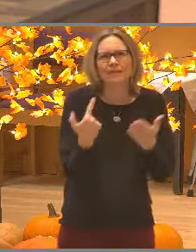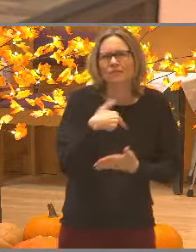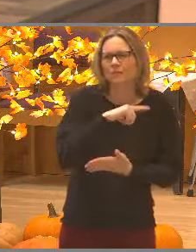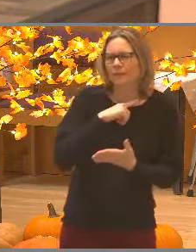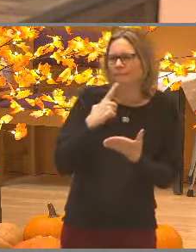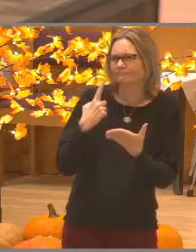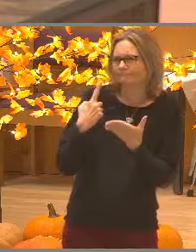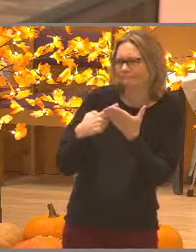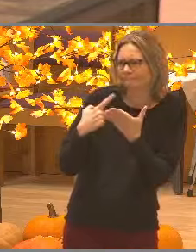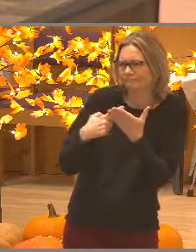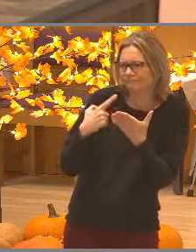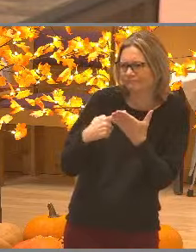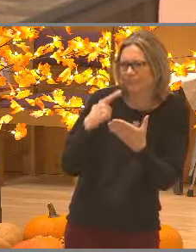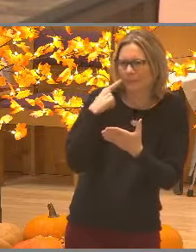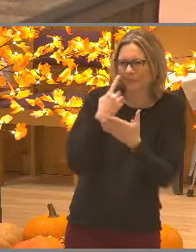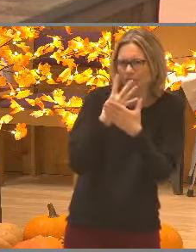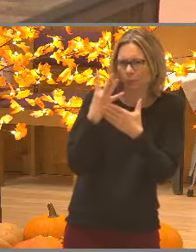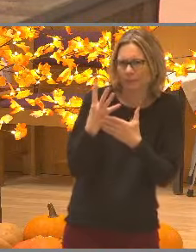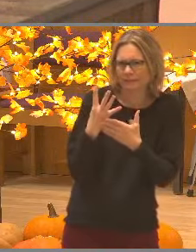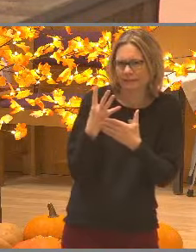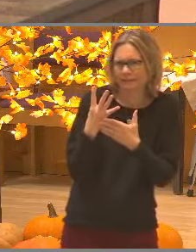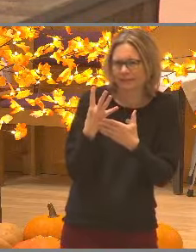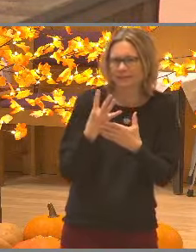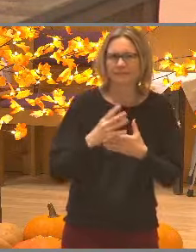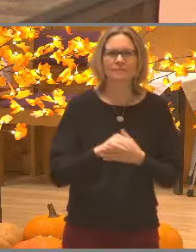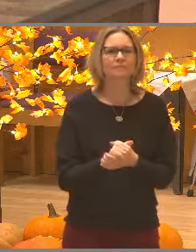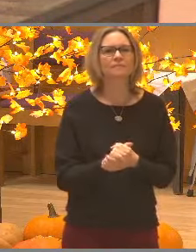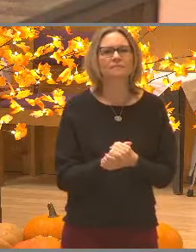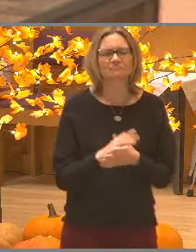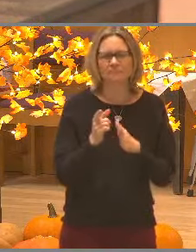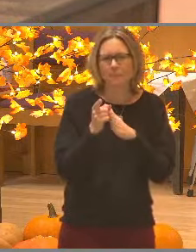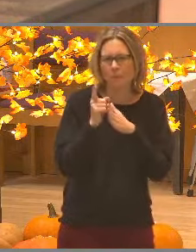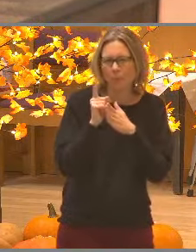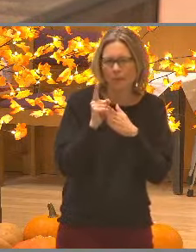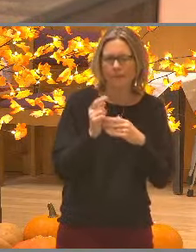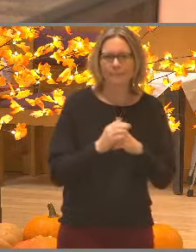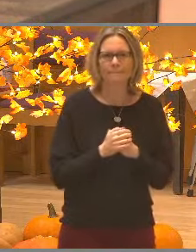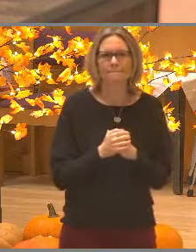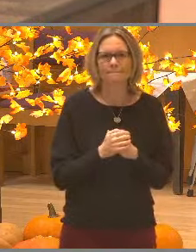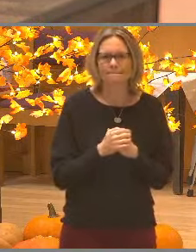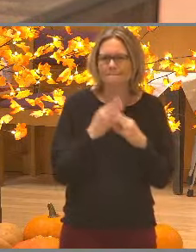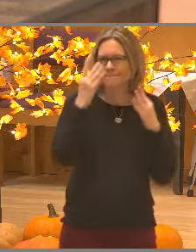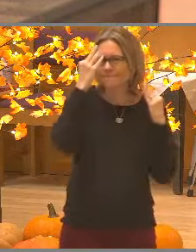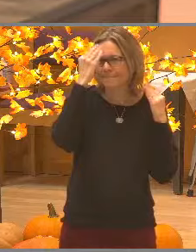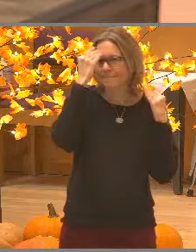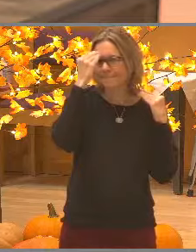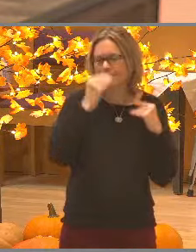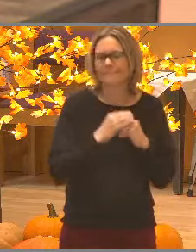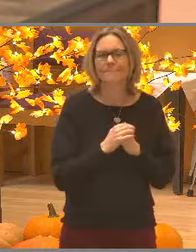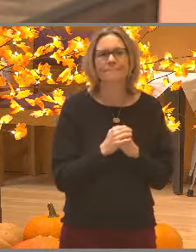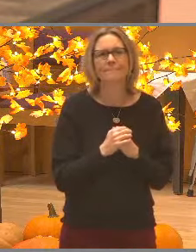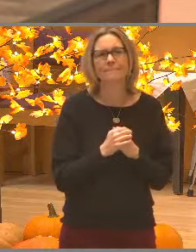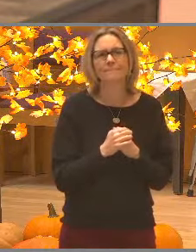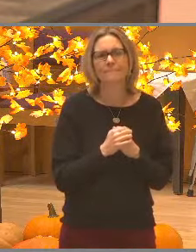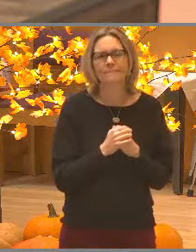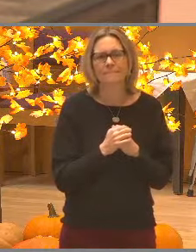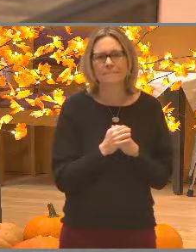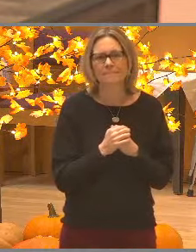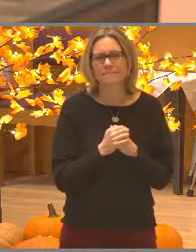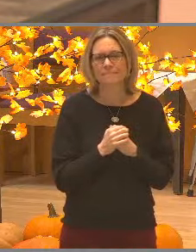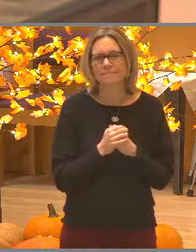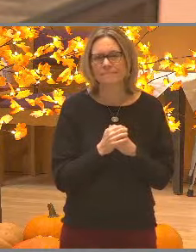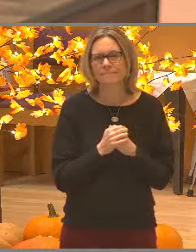about for the past 4 weeks. Just take a moment and think, what has crossed your